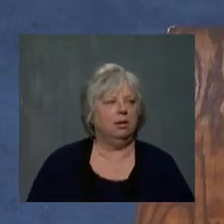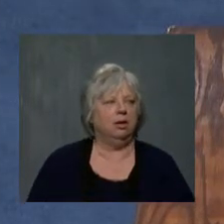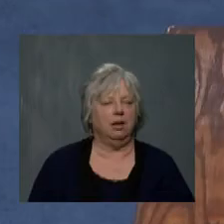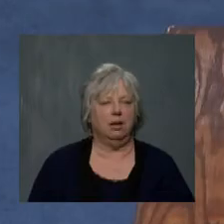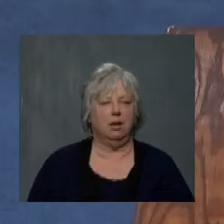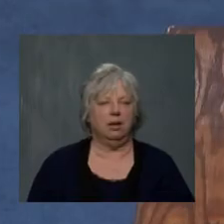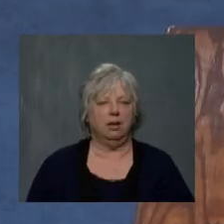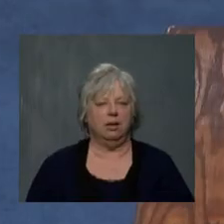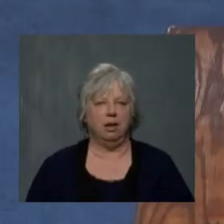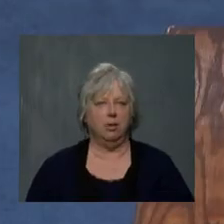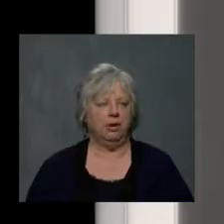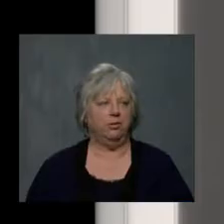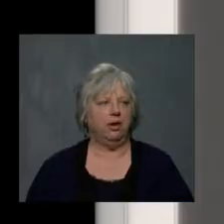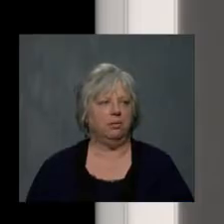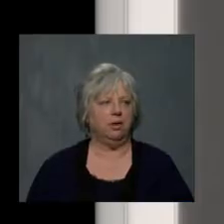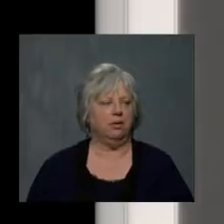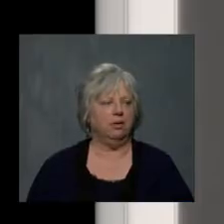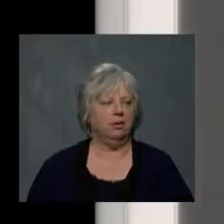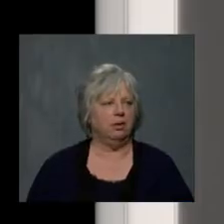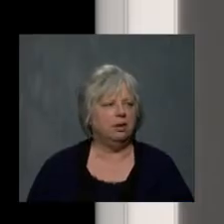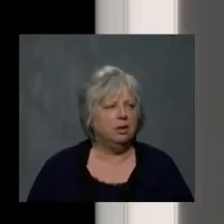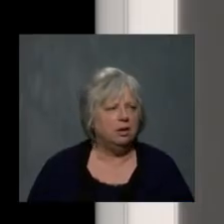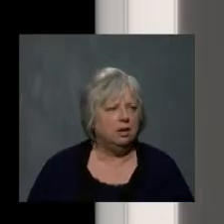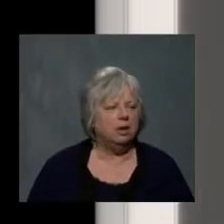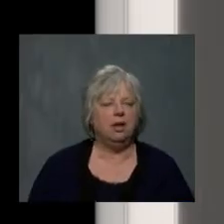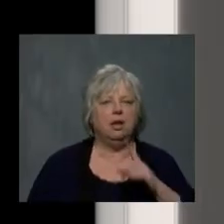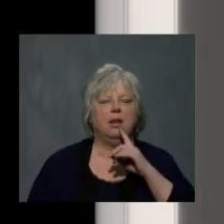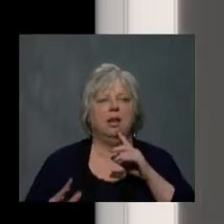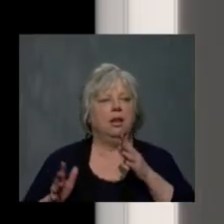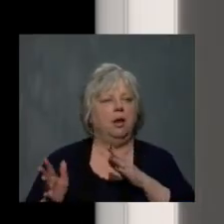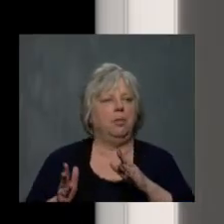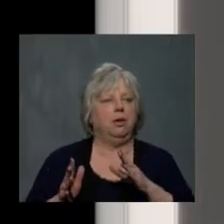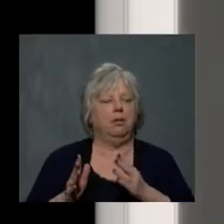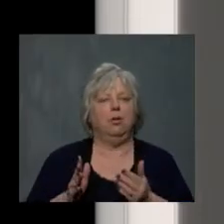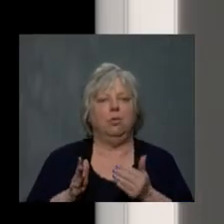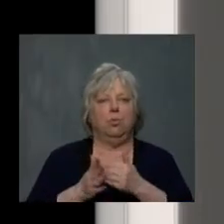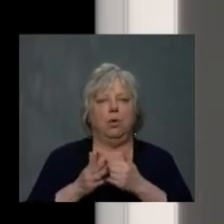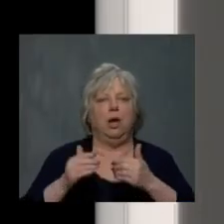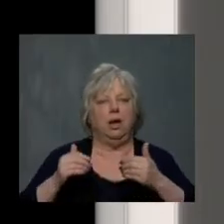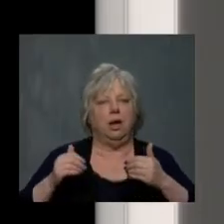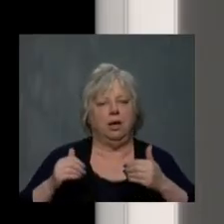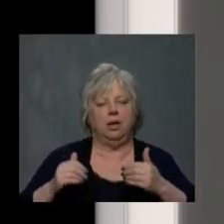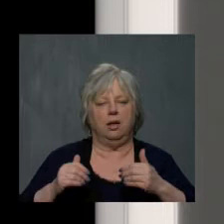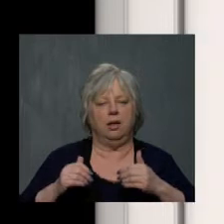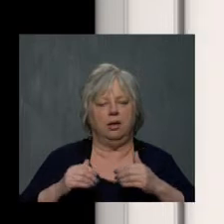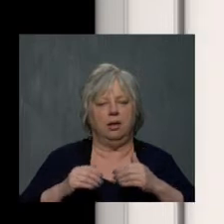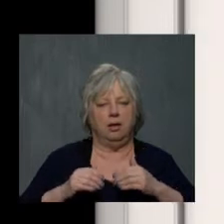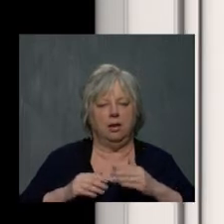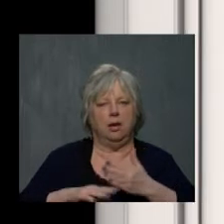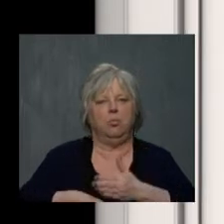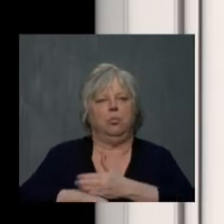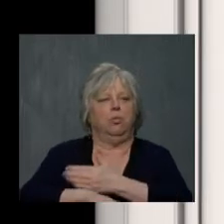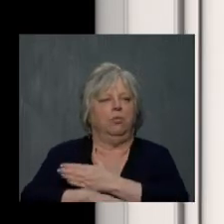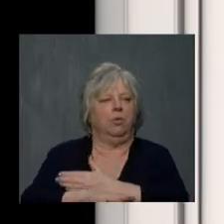bit. There are some buildings that are going to rejuvenate that's existing, that's out there.